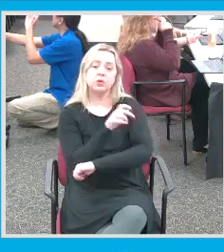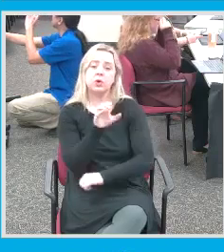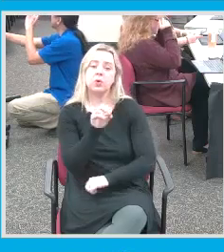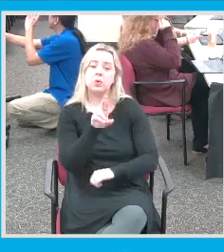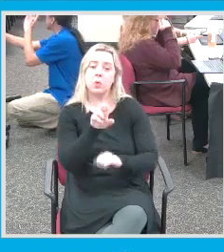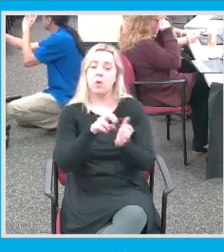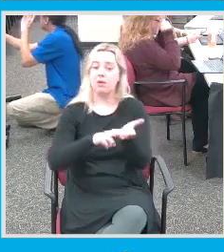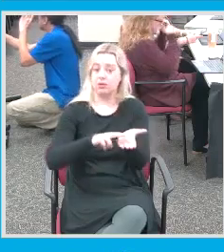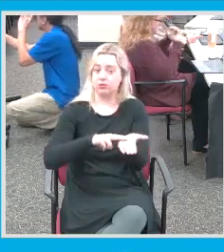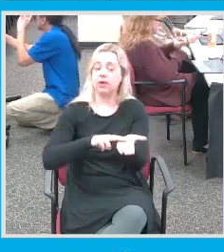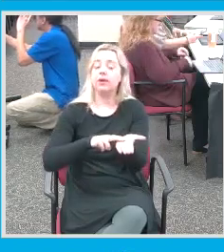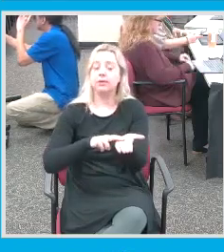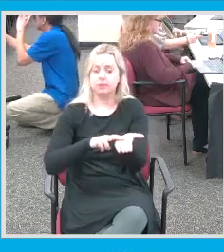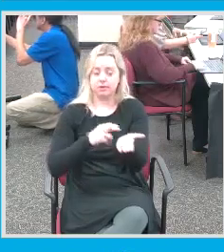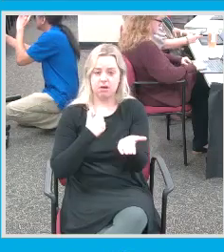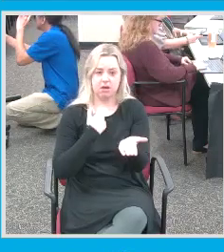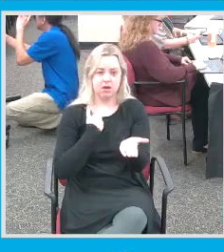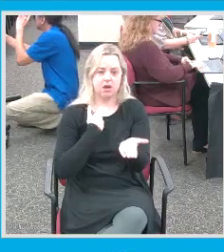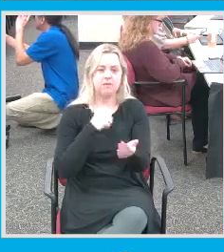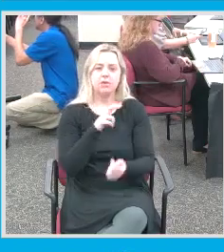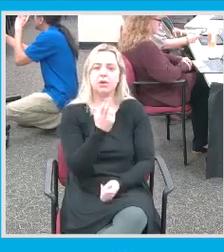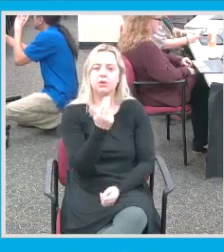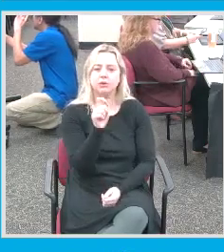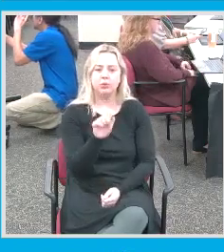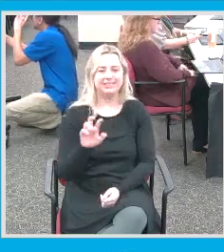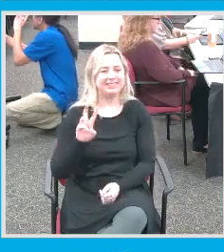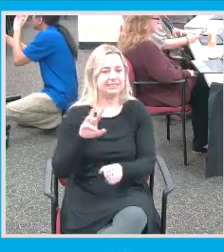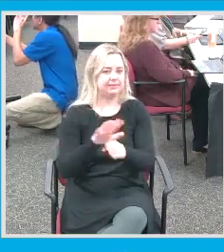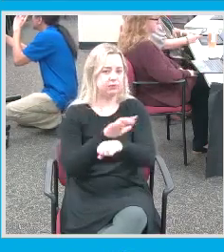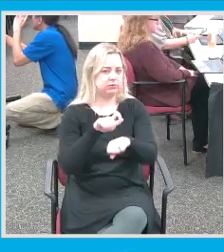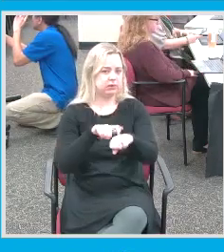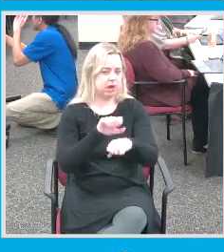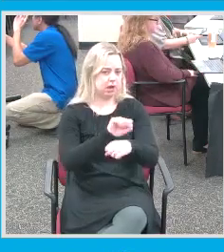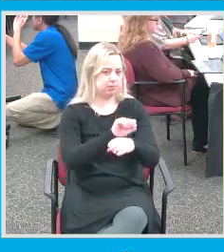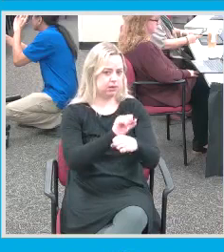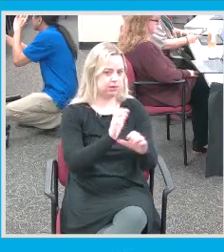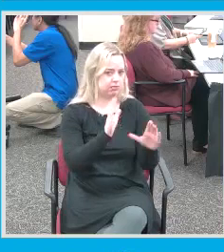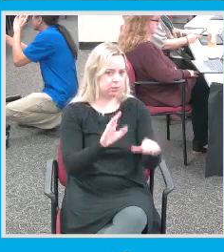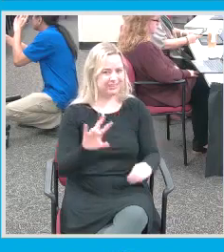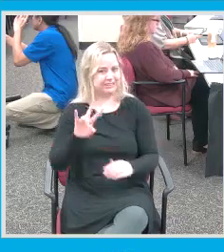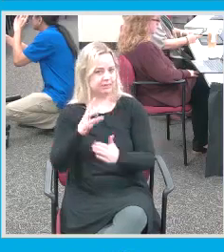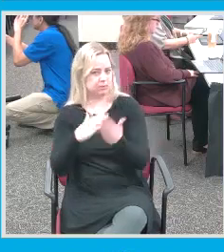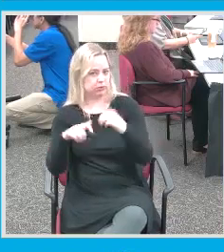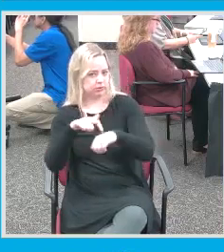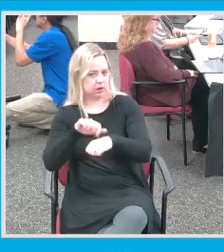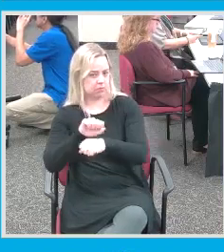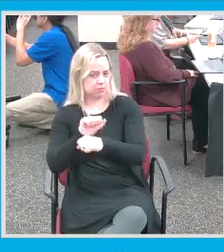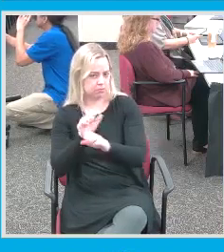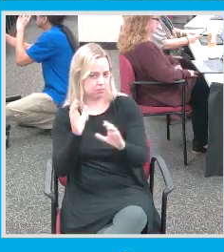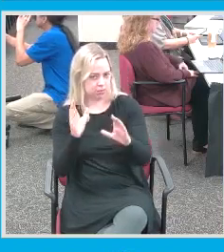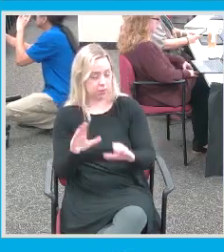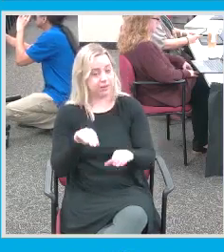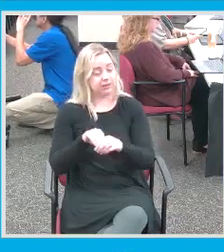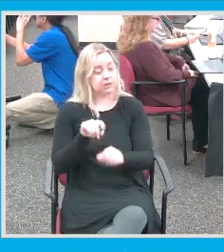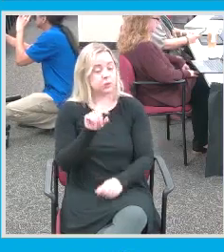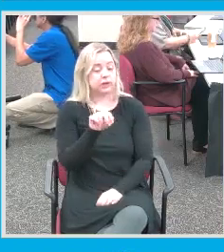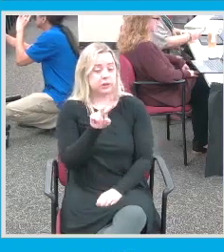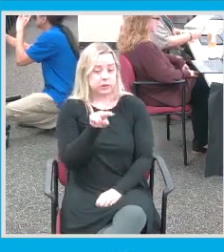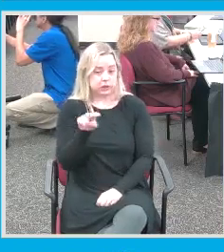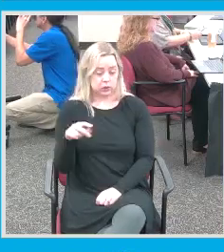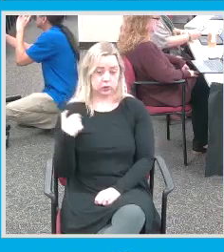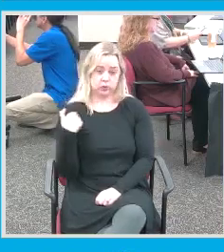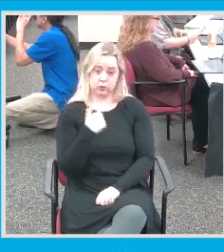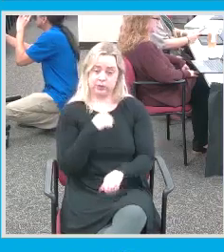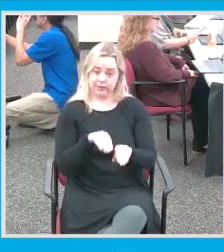contract, we have 13.6 full-time employees and 7 part-time employees. In 2022, we